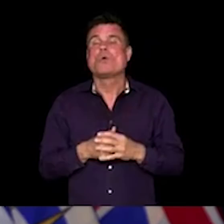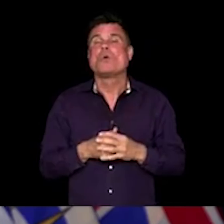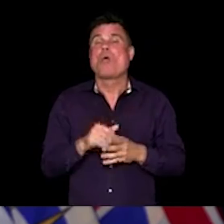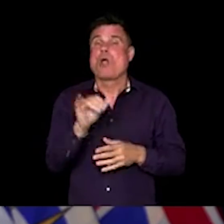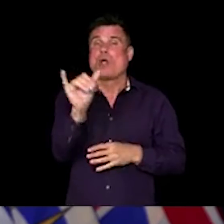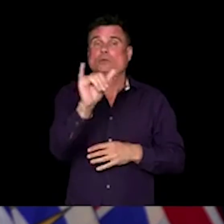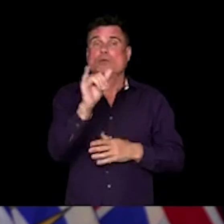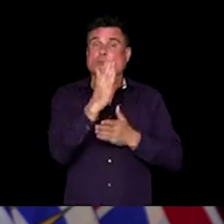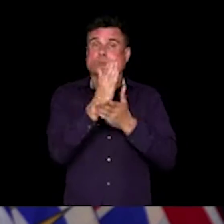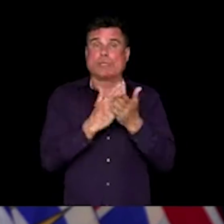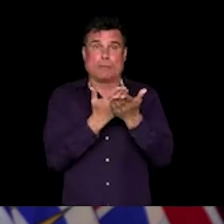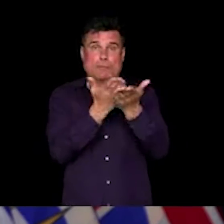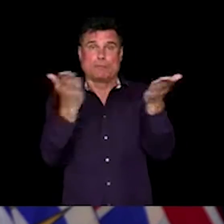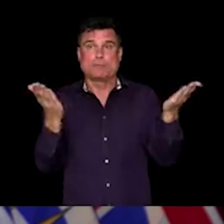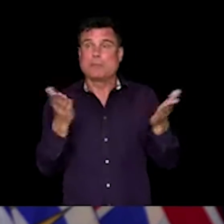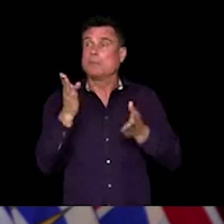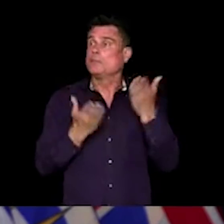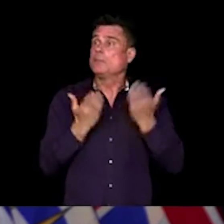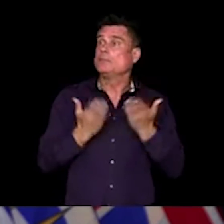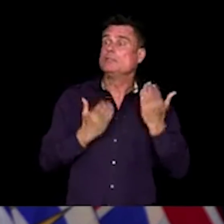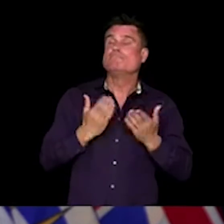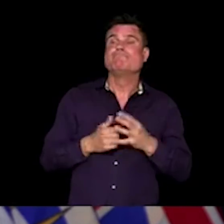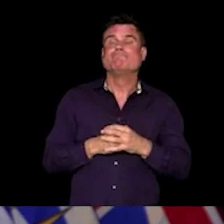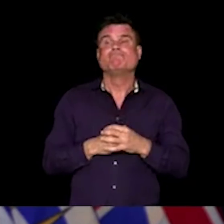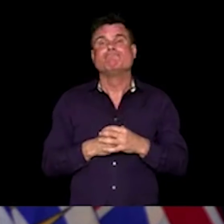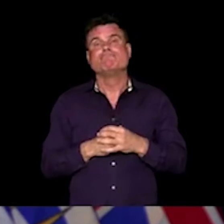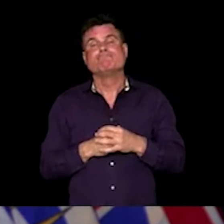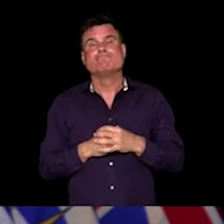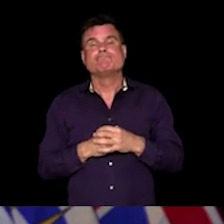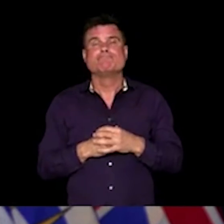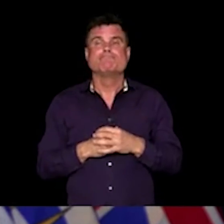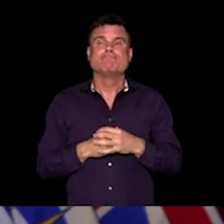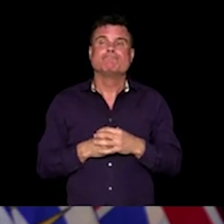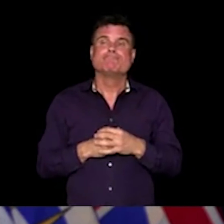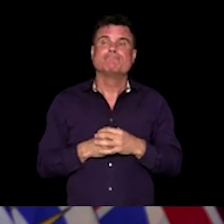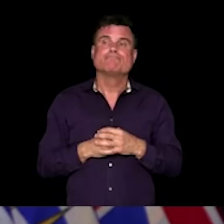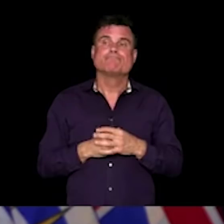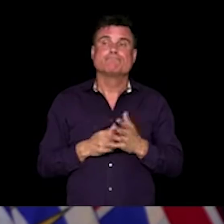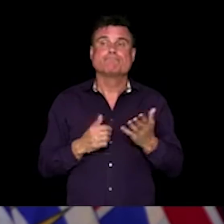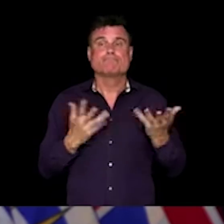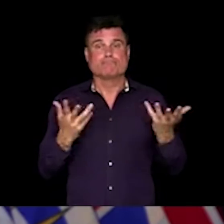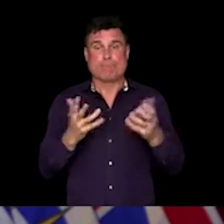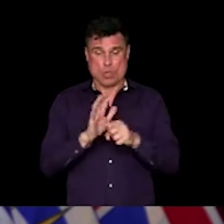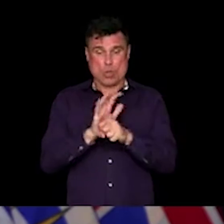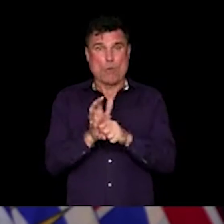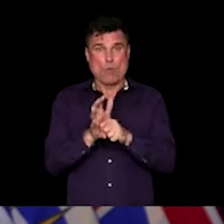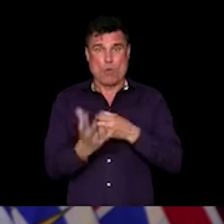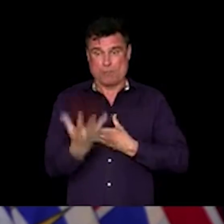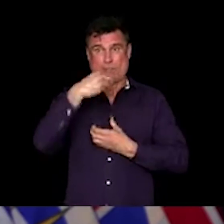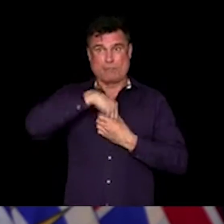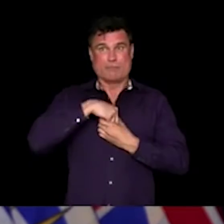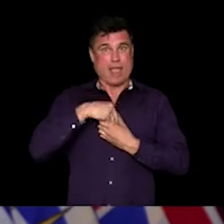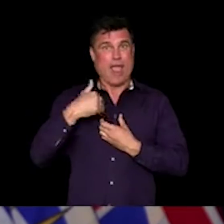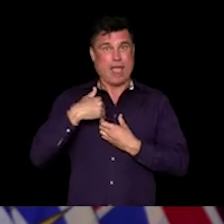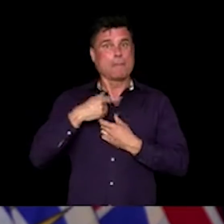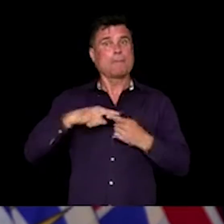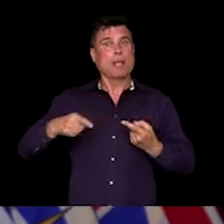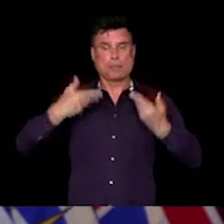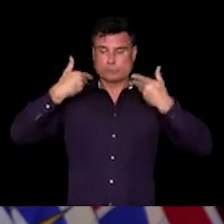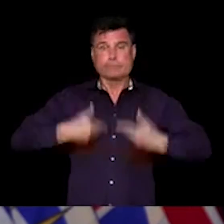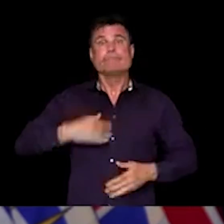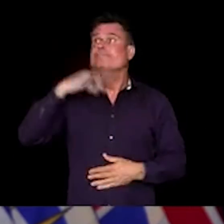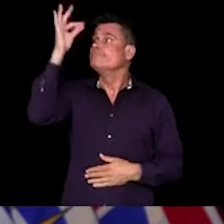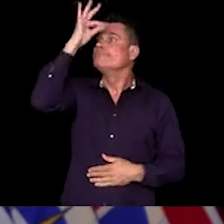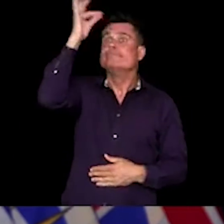have very early symptoms, or be in the day or two before their symptoms noticeably start, and they can have